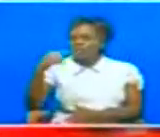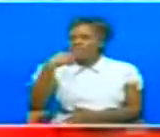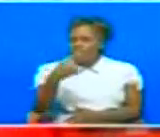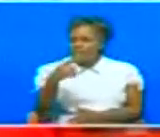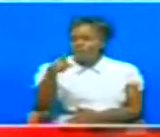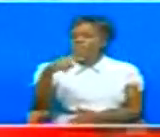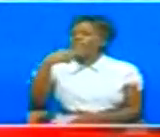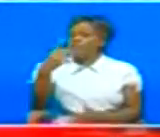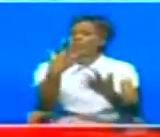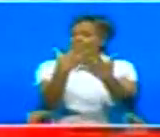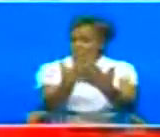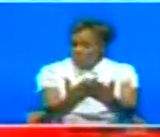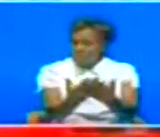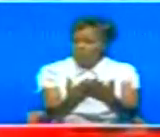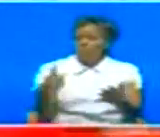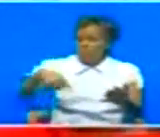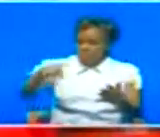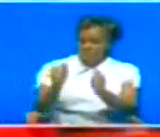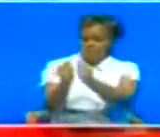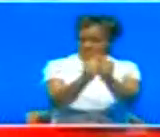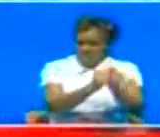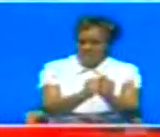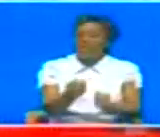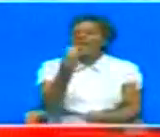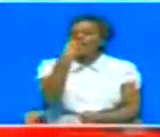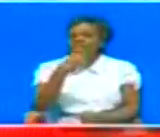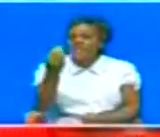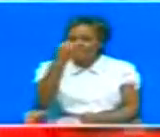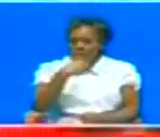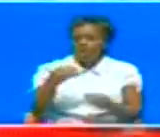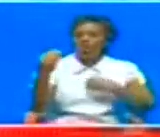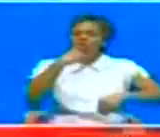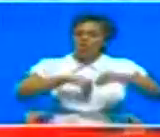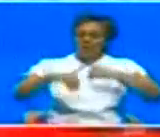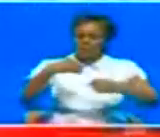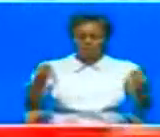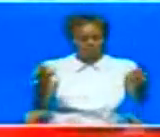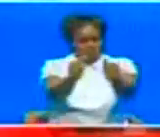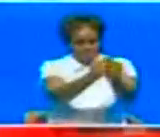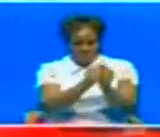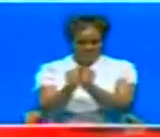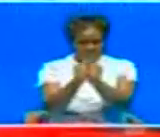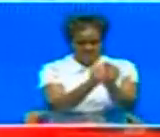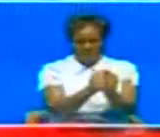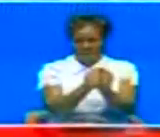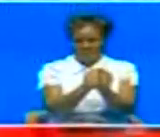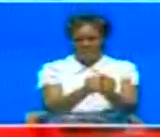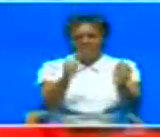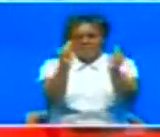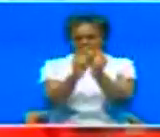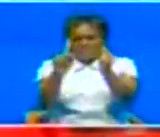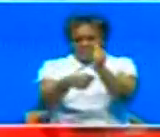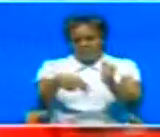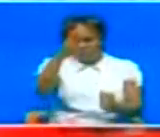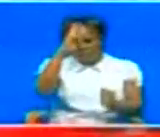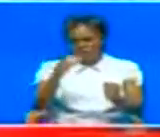we expose you. They are together in meeting, together in corruption. Together, all those guys have been assigned over 10,000